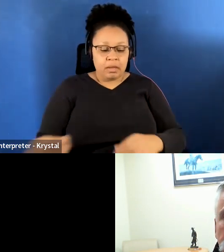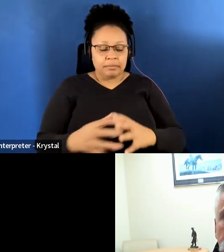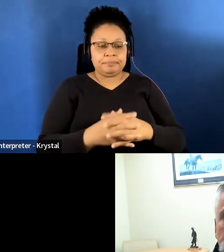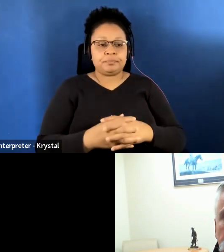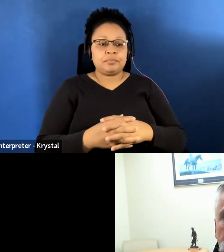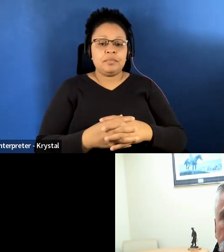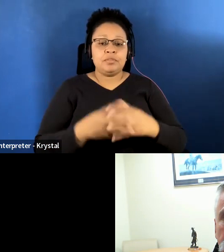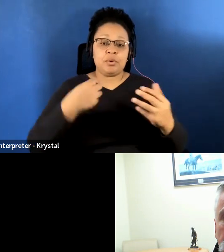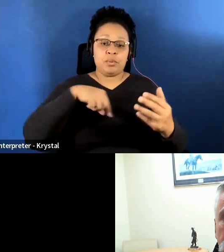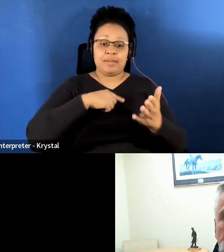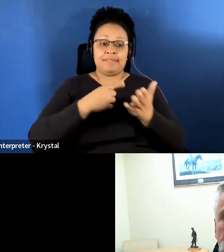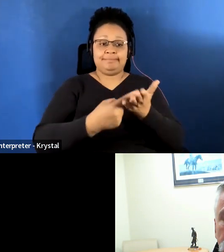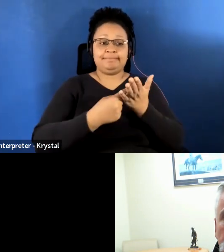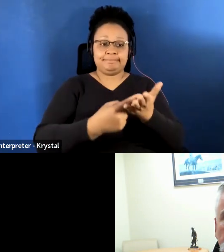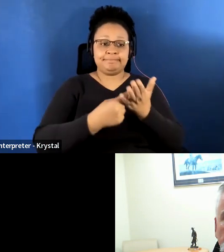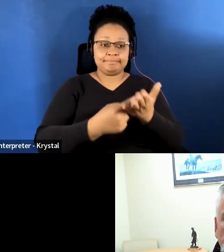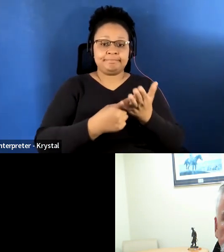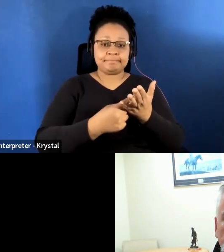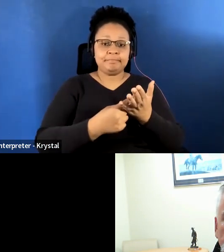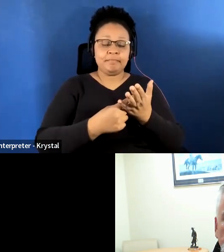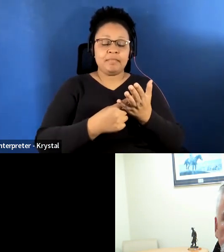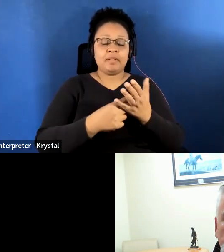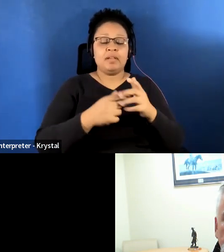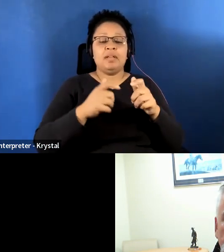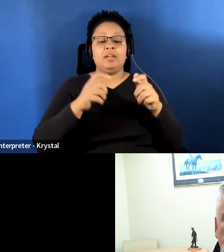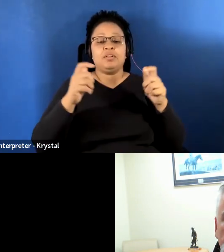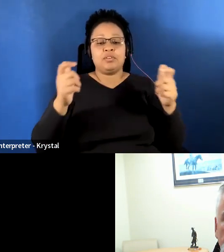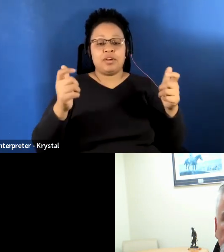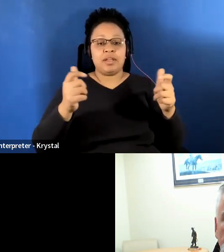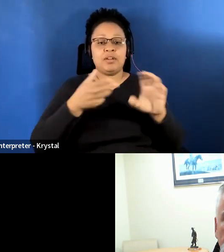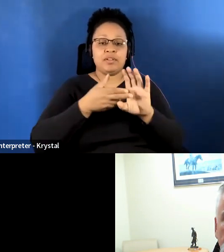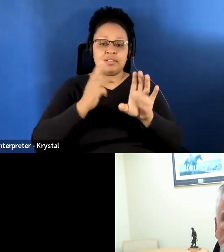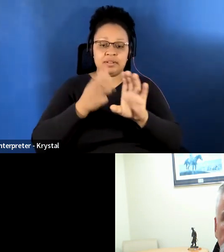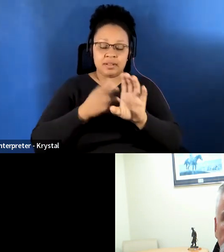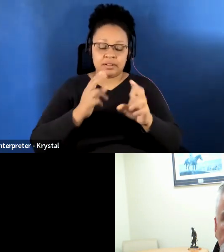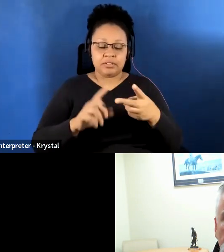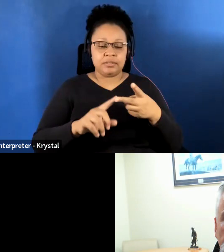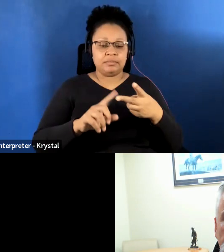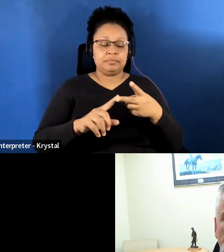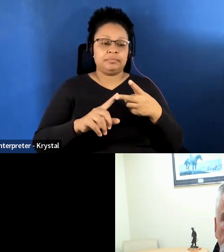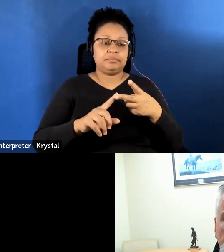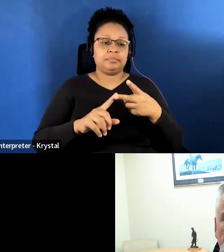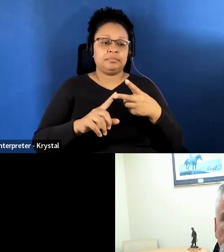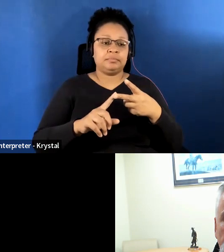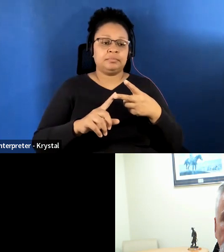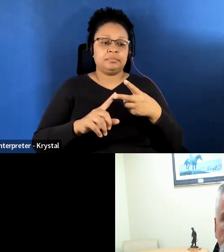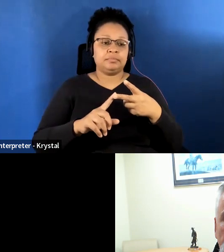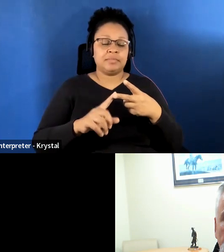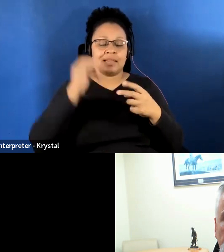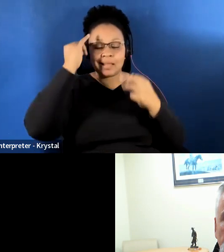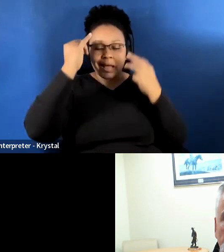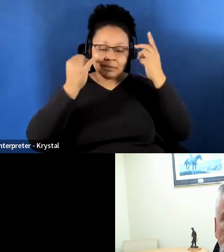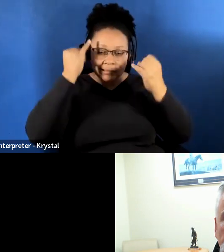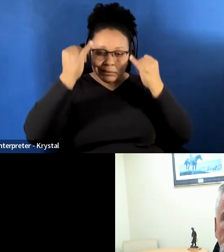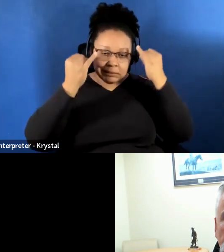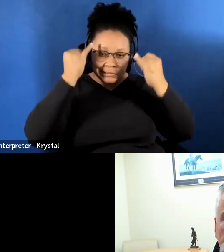We've talked about the Great Resignation. We've talked about some of these ideas